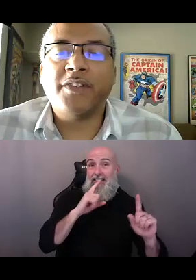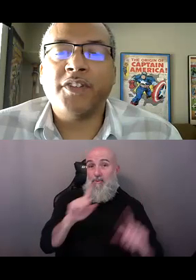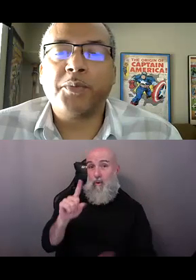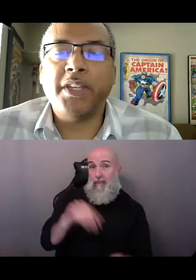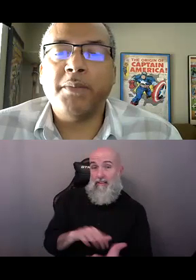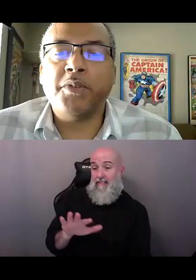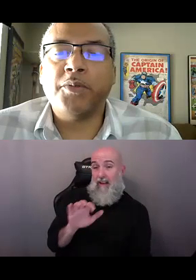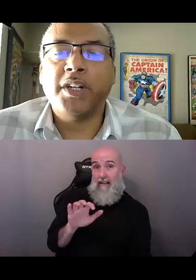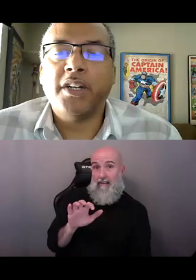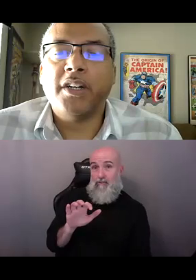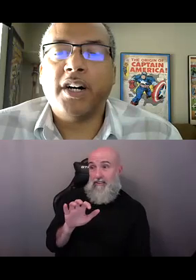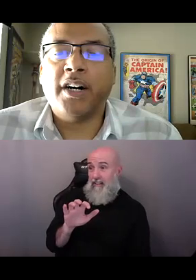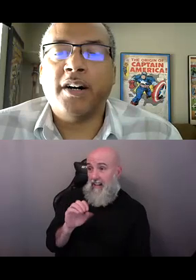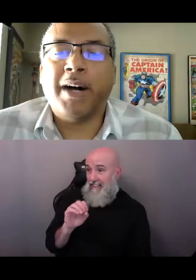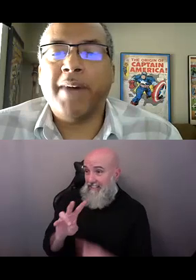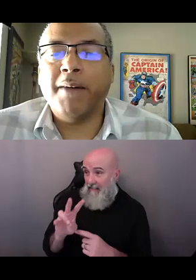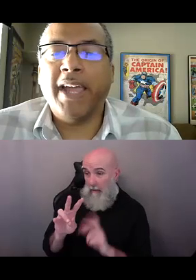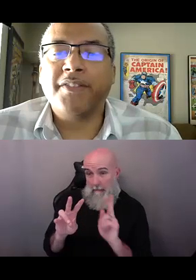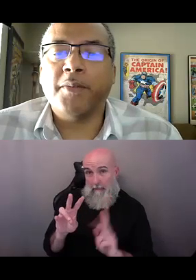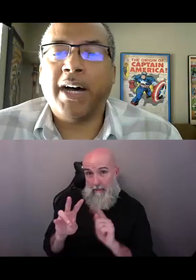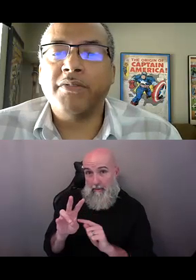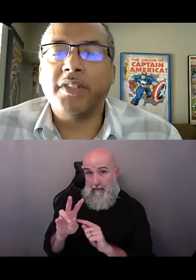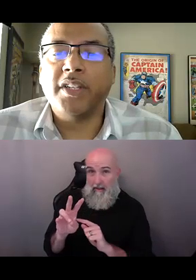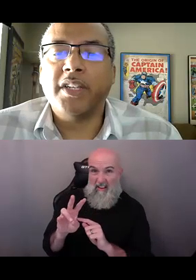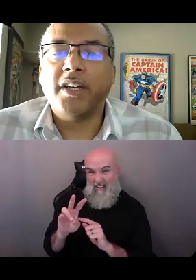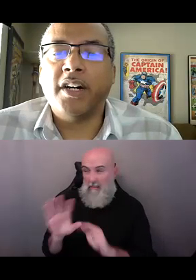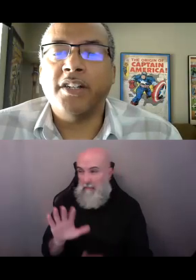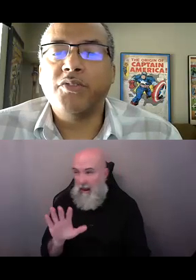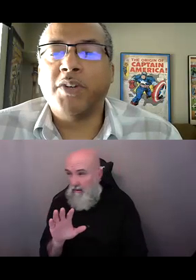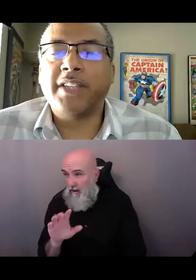1,507 of those people, by my math, about